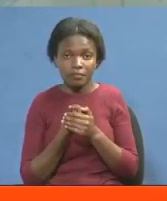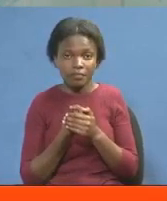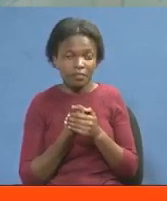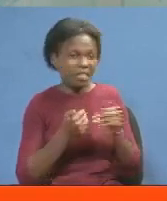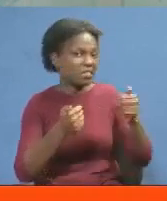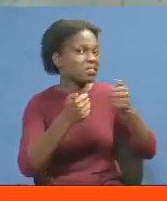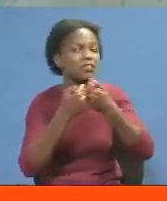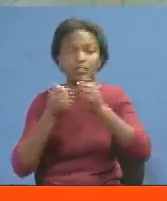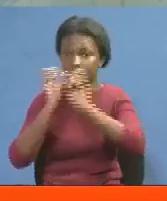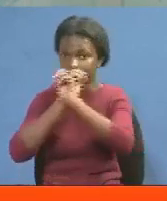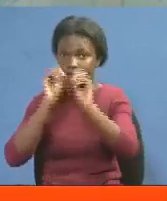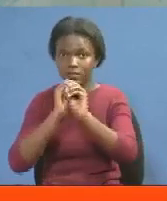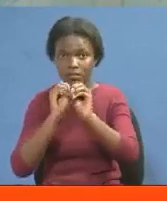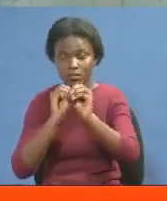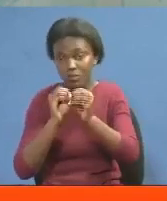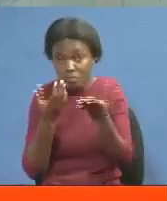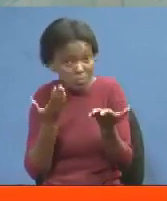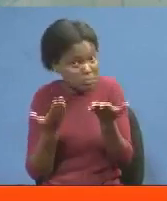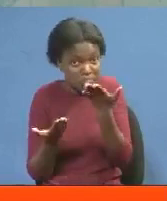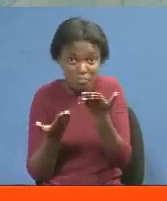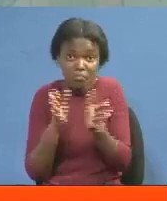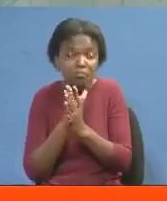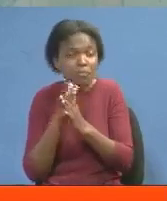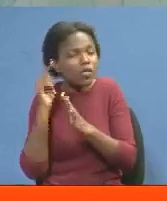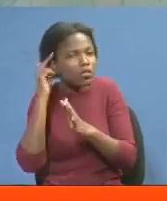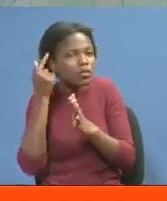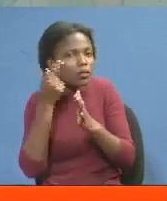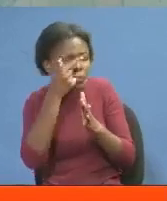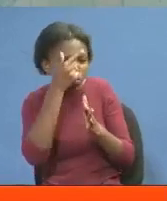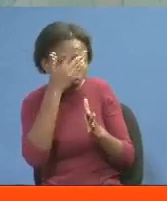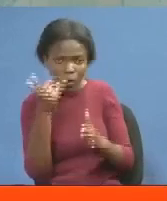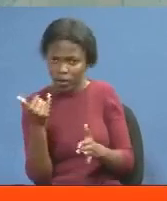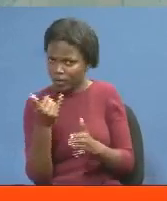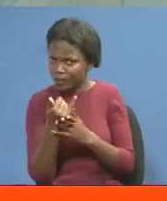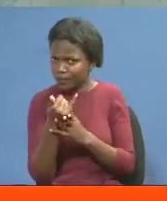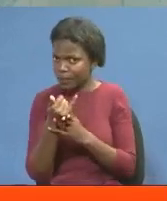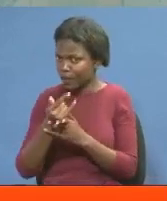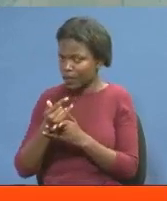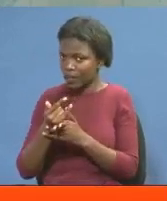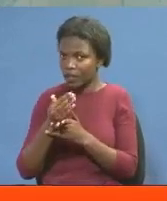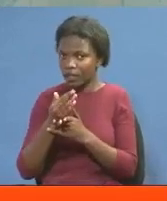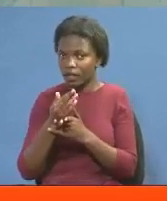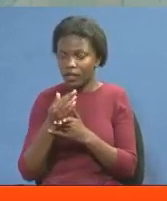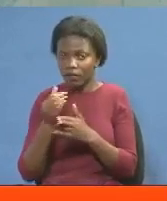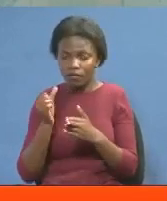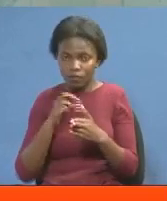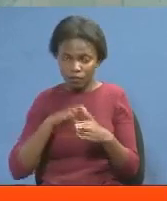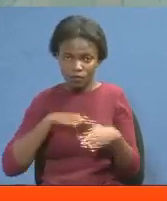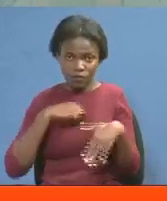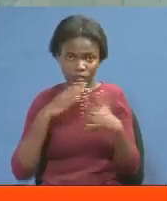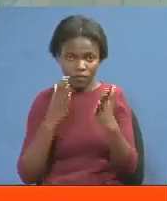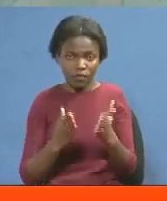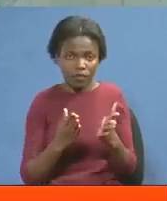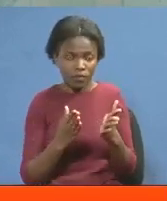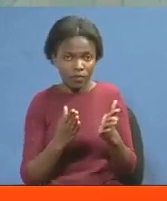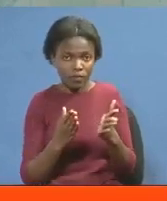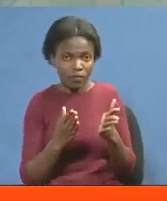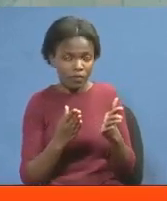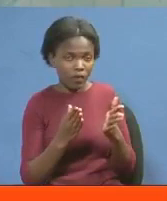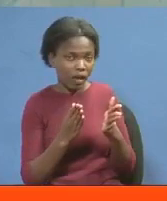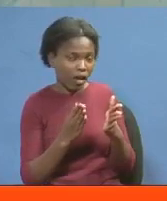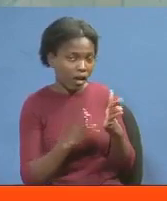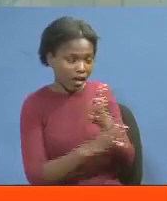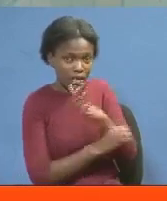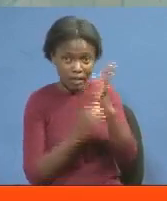catastrophic as it might be painted, mm-hmm, because even though these refugee camps have been accused of harboring terrorists